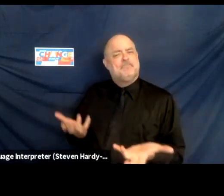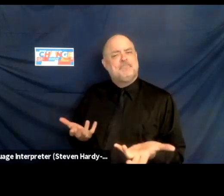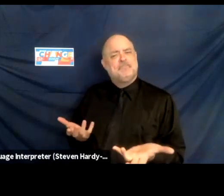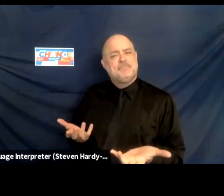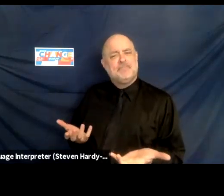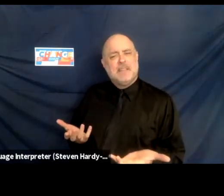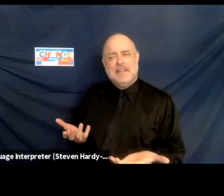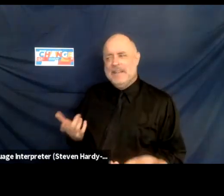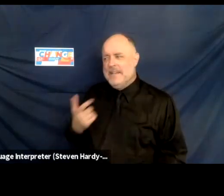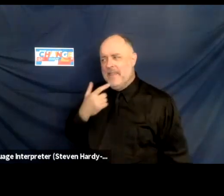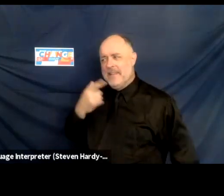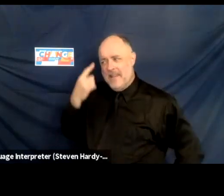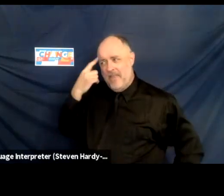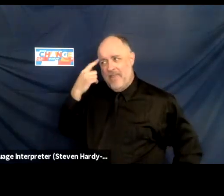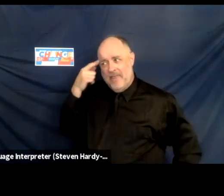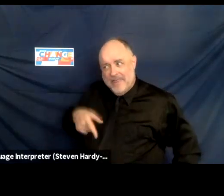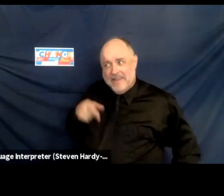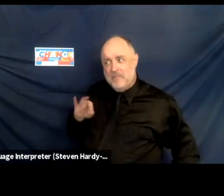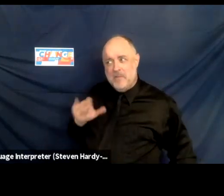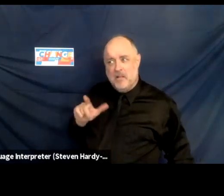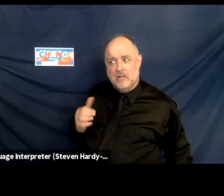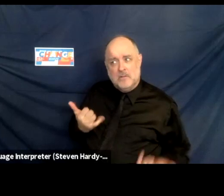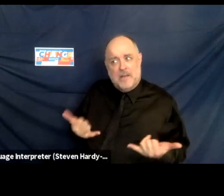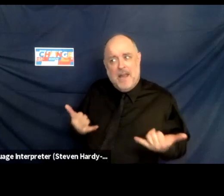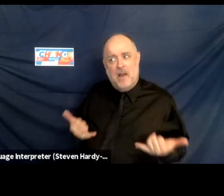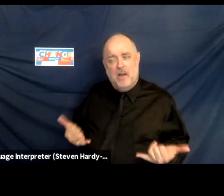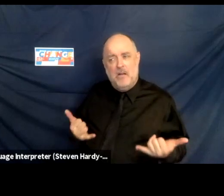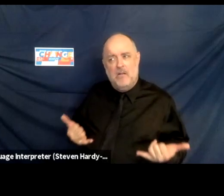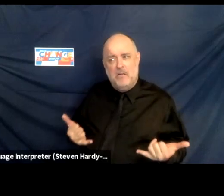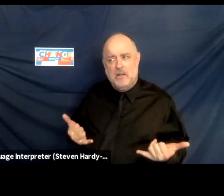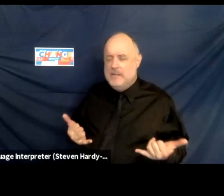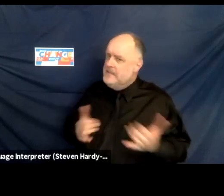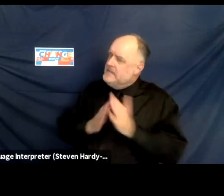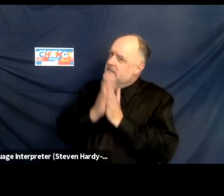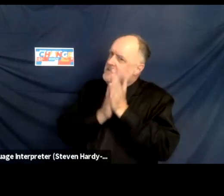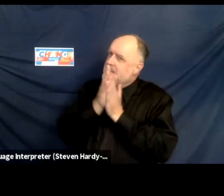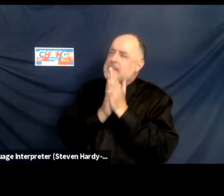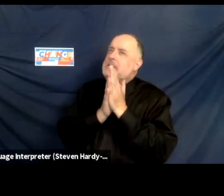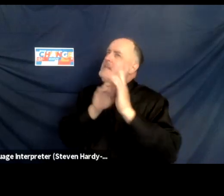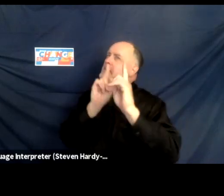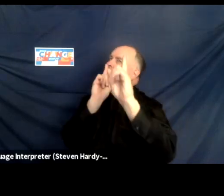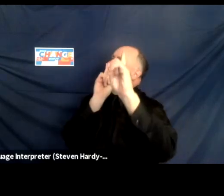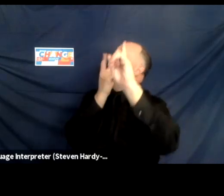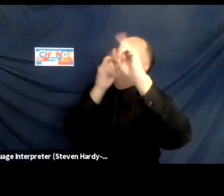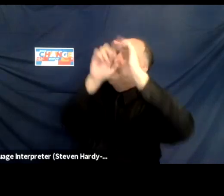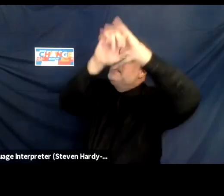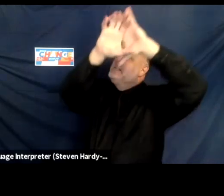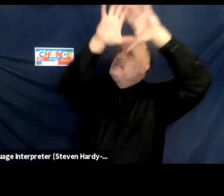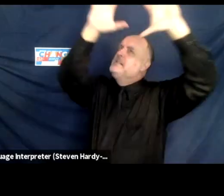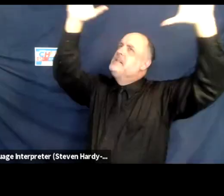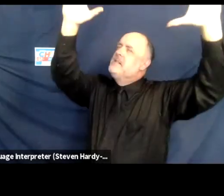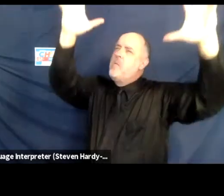This bill should, I think, ambitiously make long overdue repairs to our roads and to our